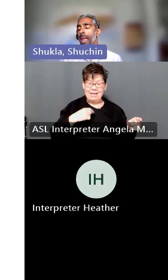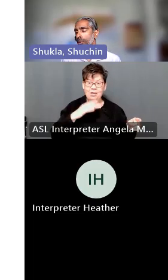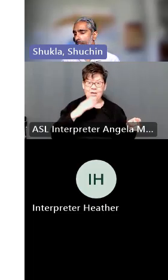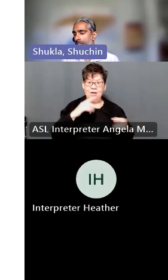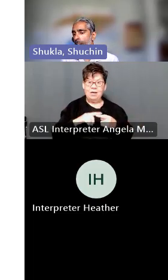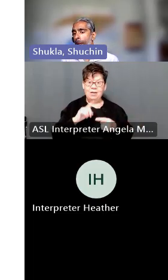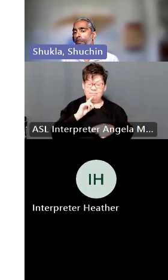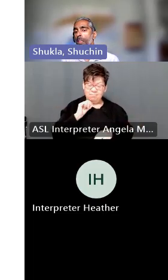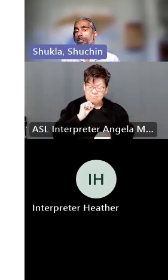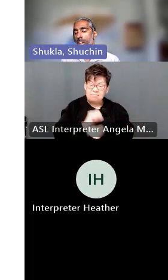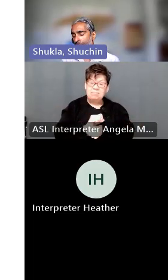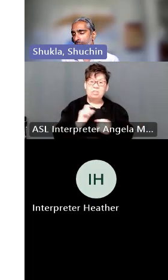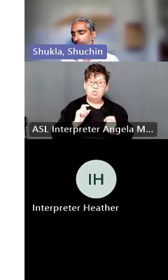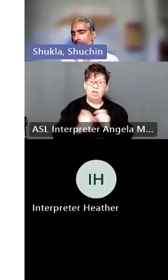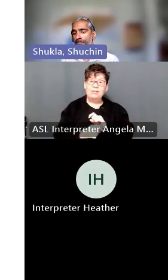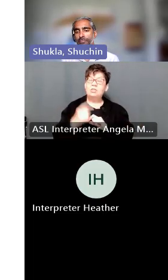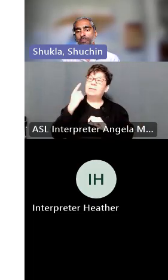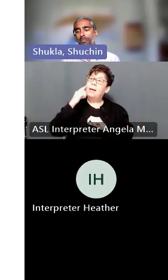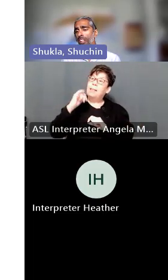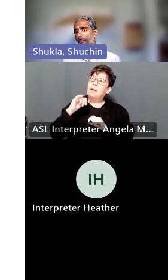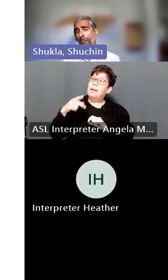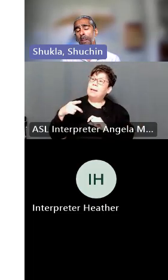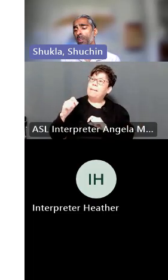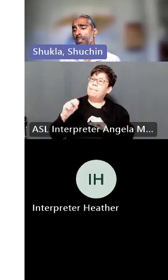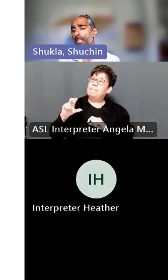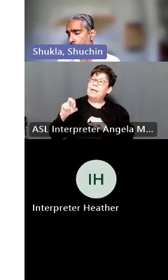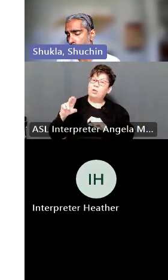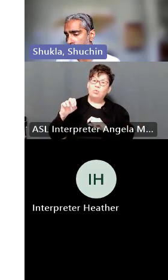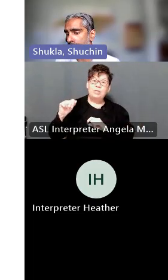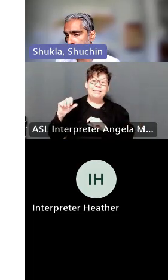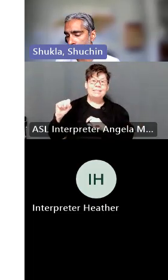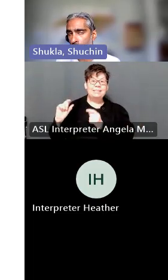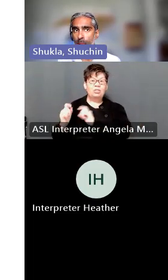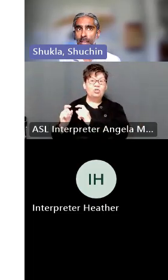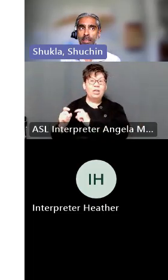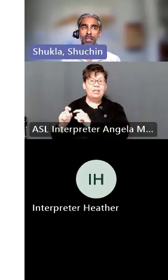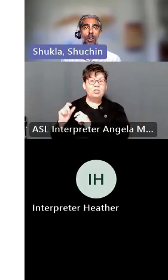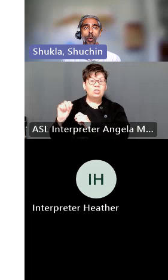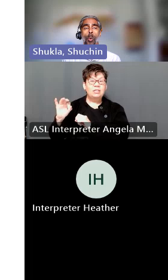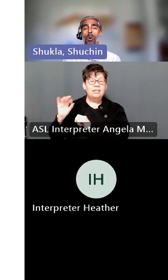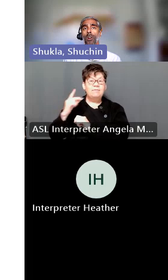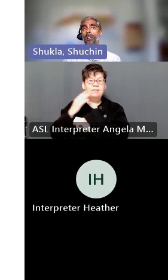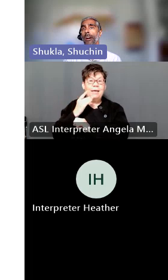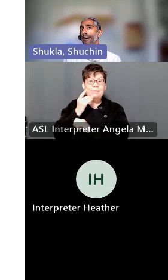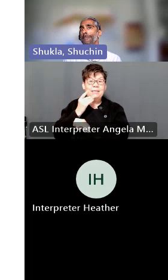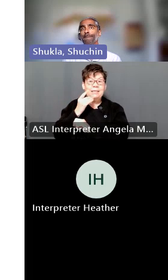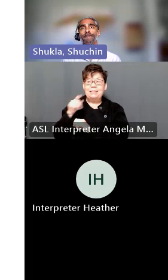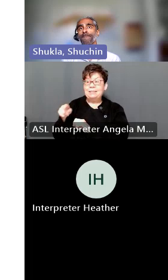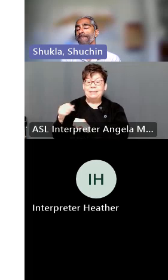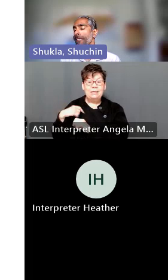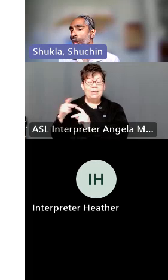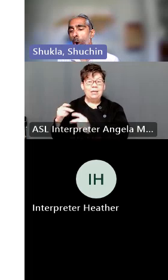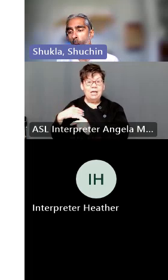way we see pancreas changes for people with type 1 or type 2 diabetes,